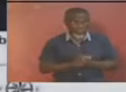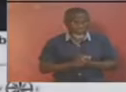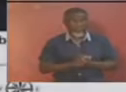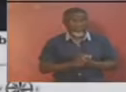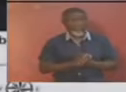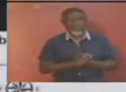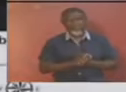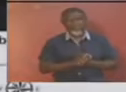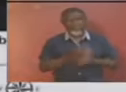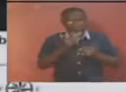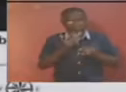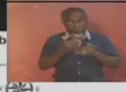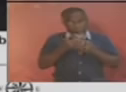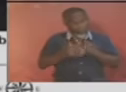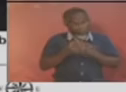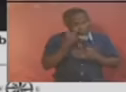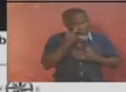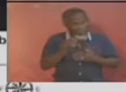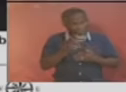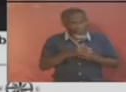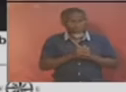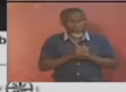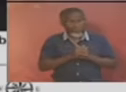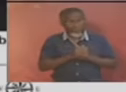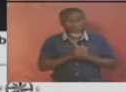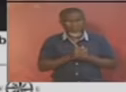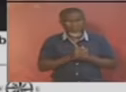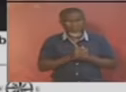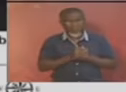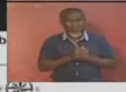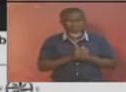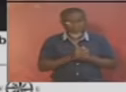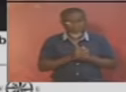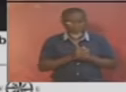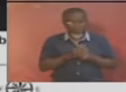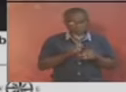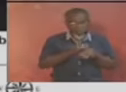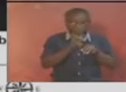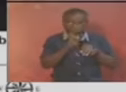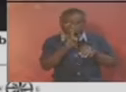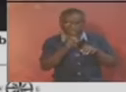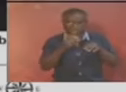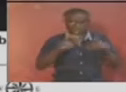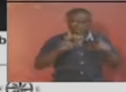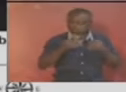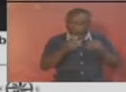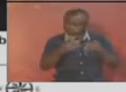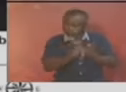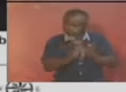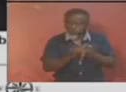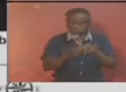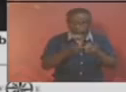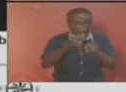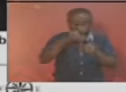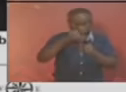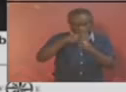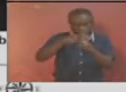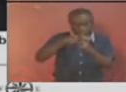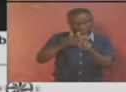please. Looking at the distribution of new cases over the past 2 epidemiologic weeks, we are